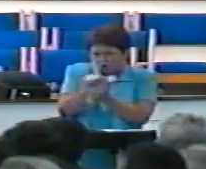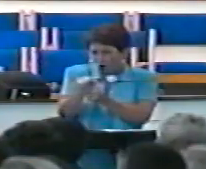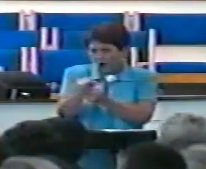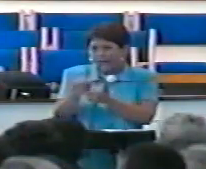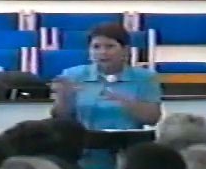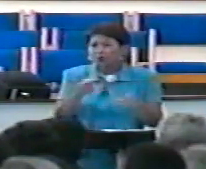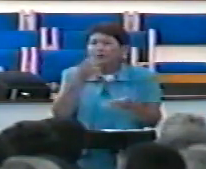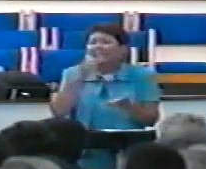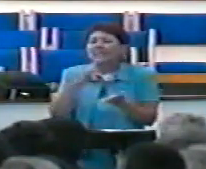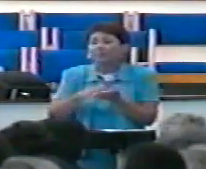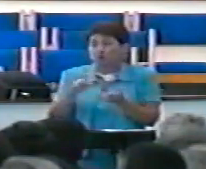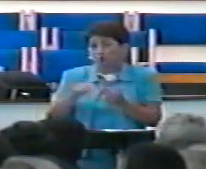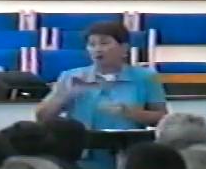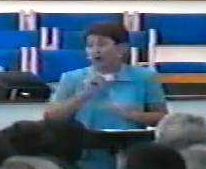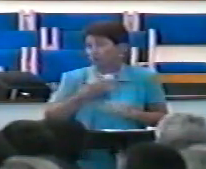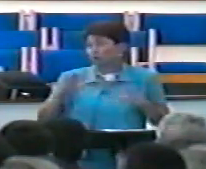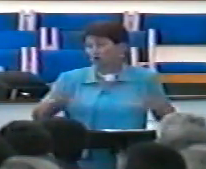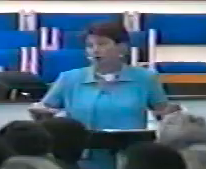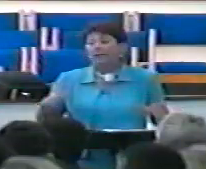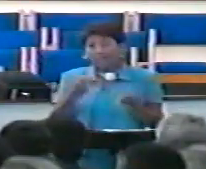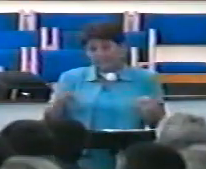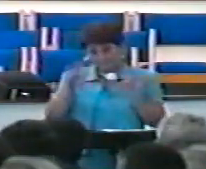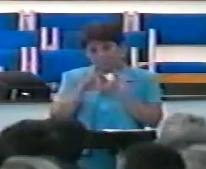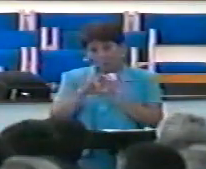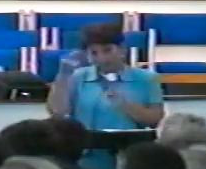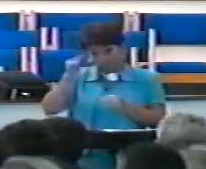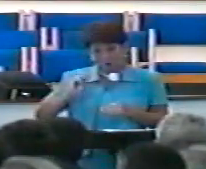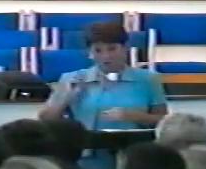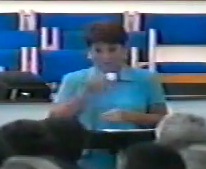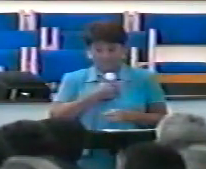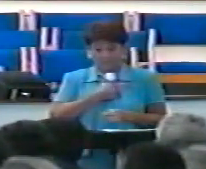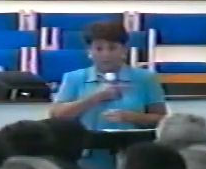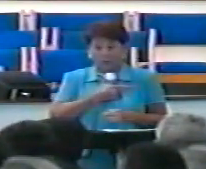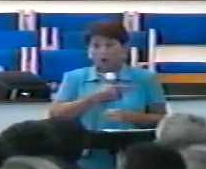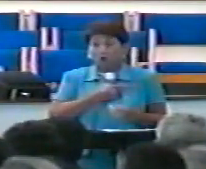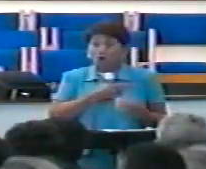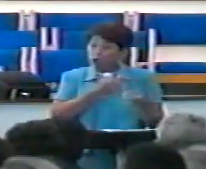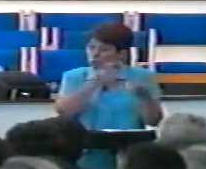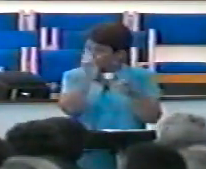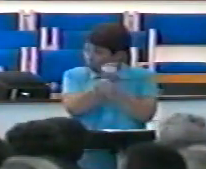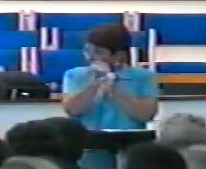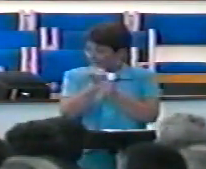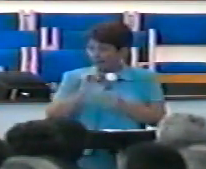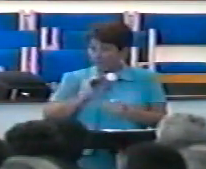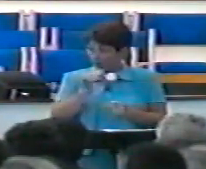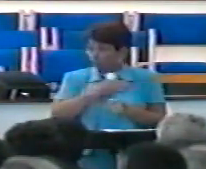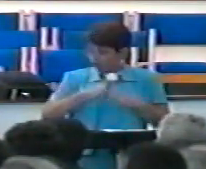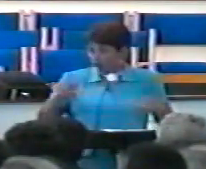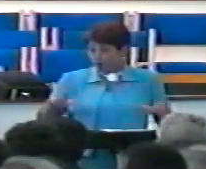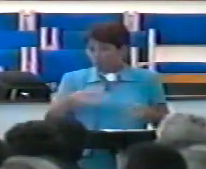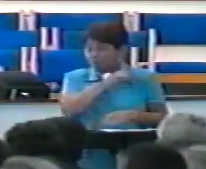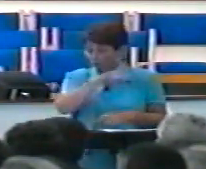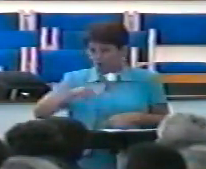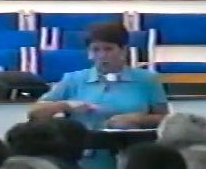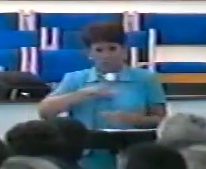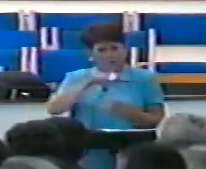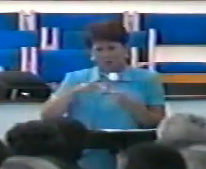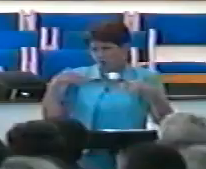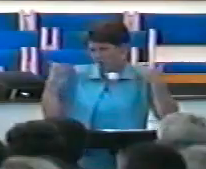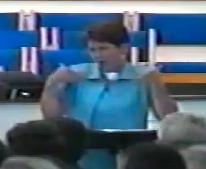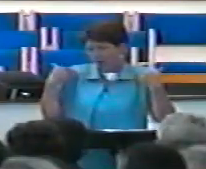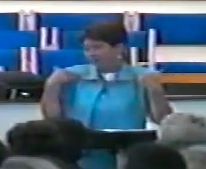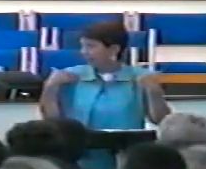important for us to win our boys and girls to the Lord Jesus Christ while they're young. Get them saved at an early age. I was saved when I came to know the Lord Jesus Christ as